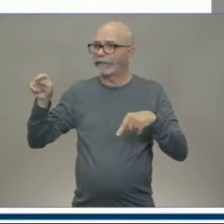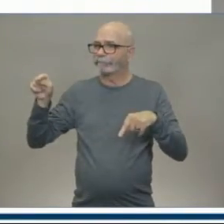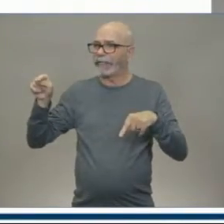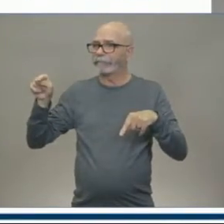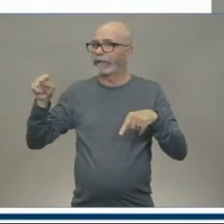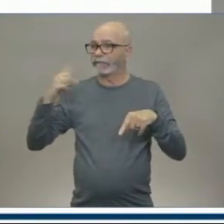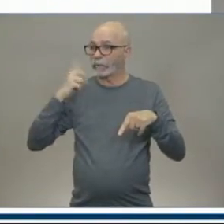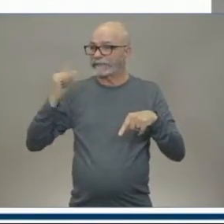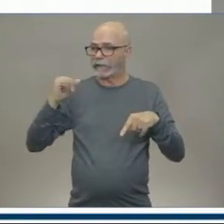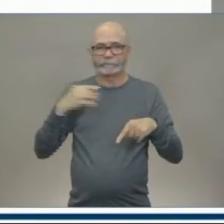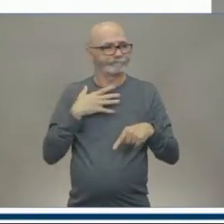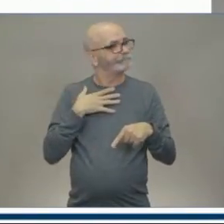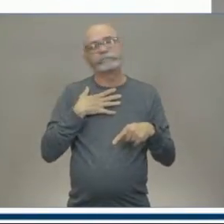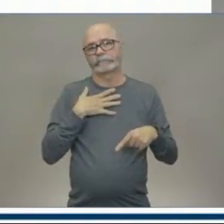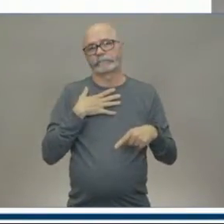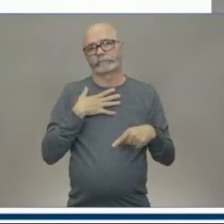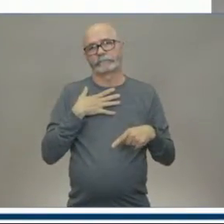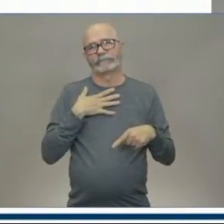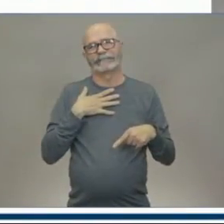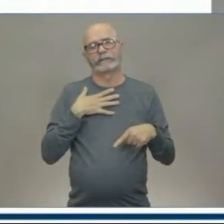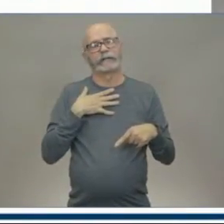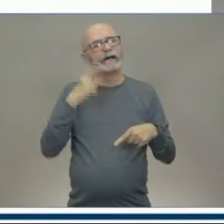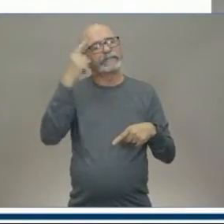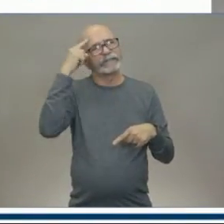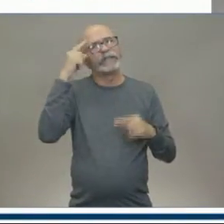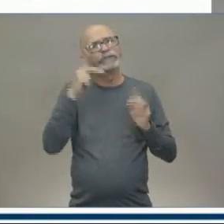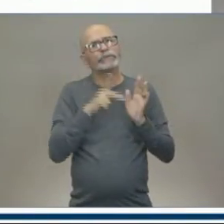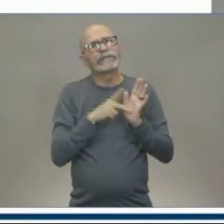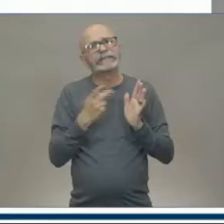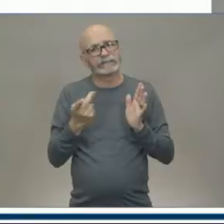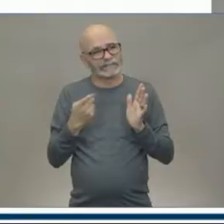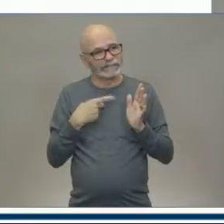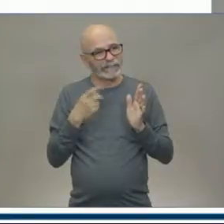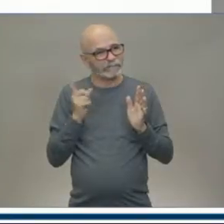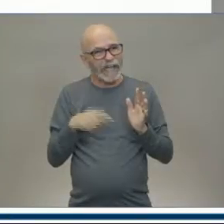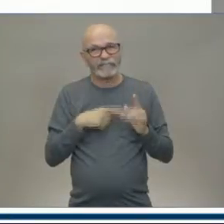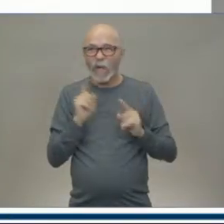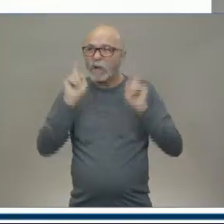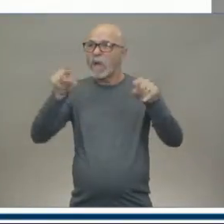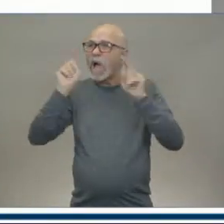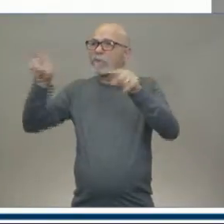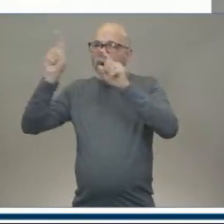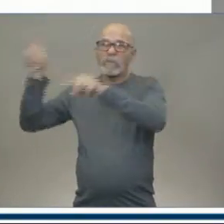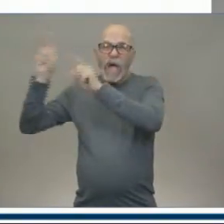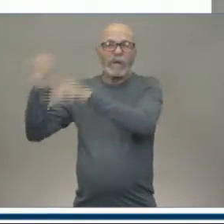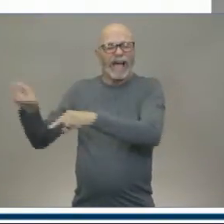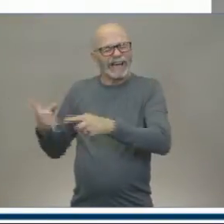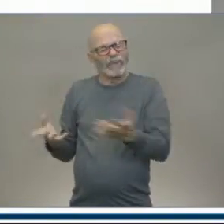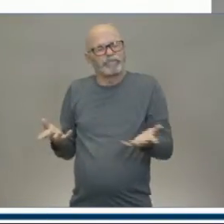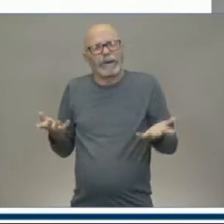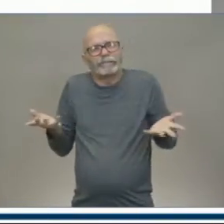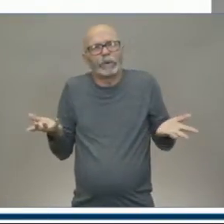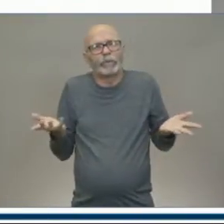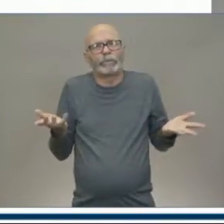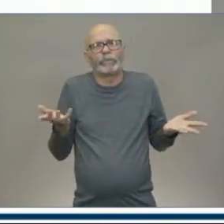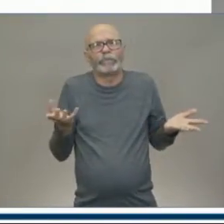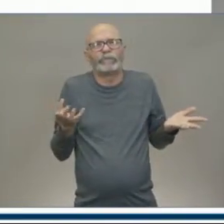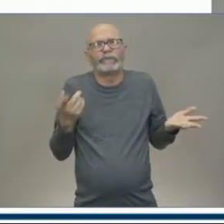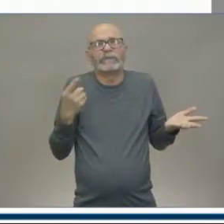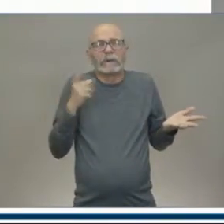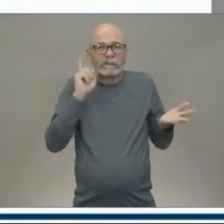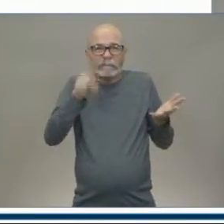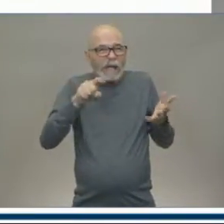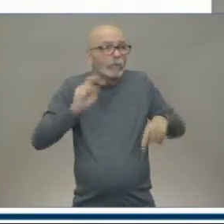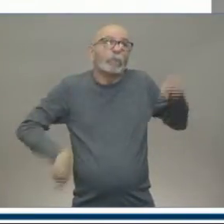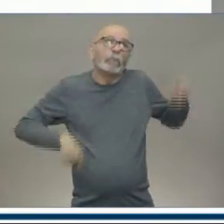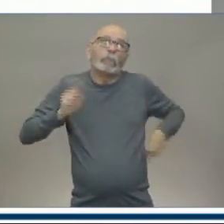So everybody needs to think about, how much do I really need to go out? How many places do I need to go to? We all have a responsibility. And